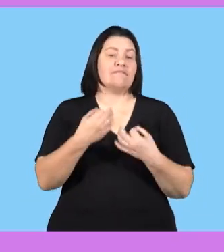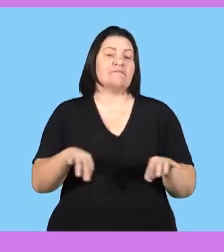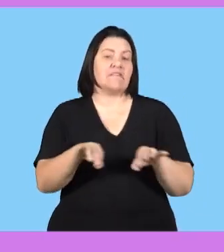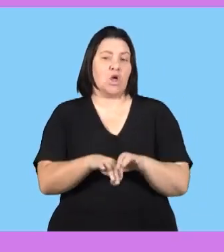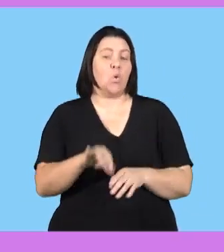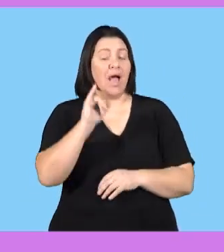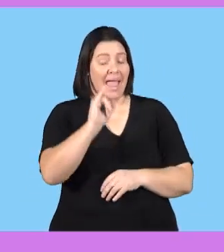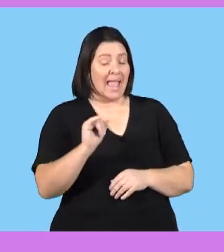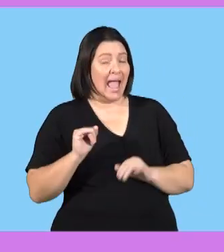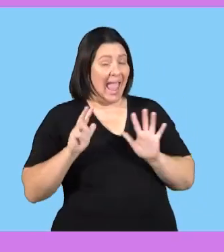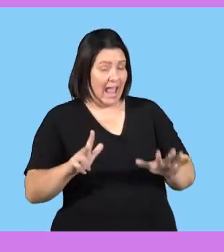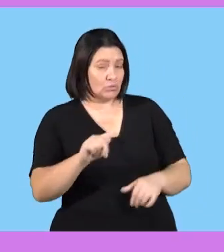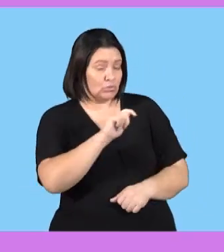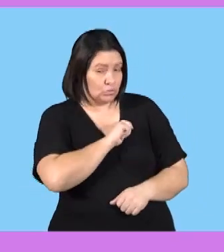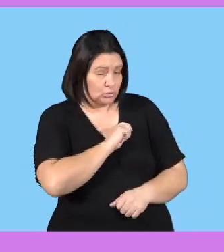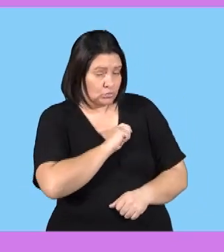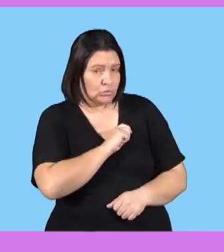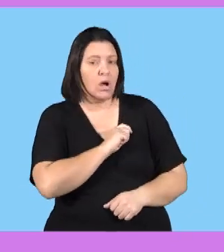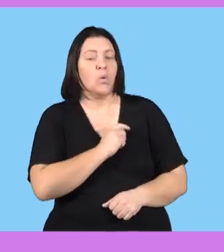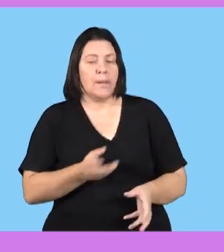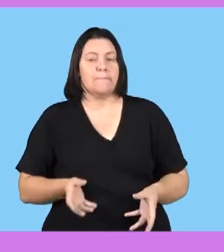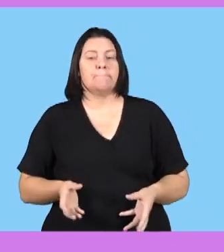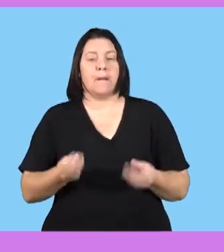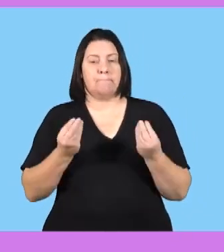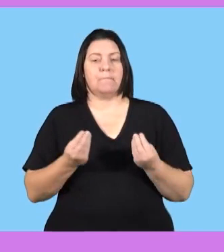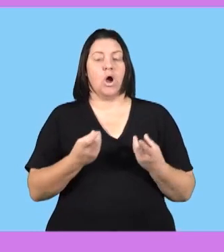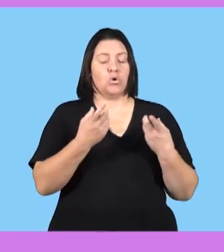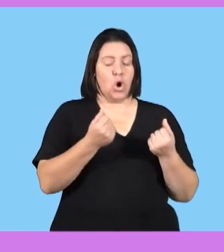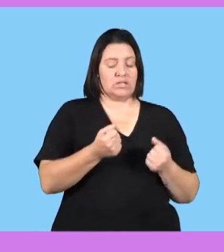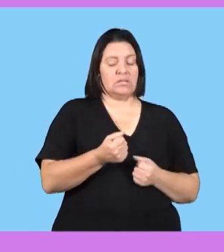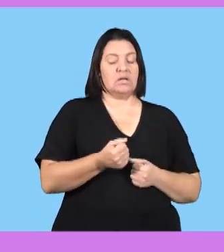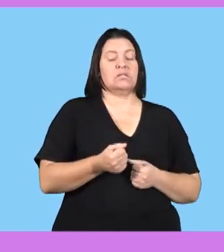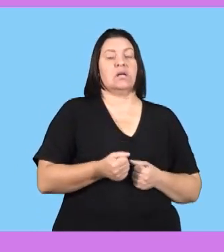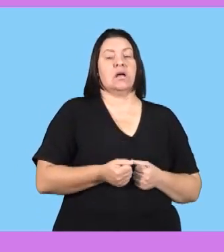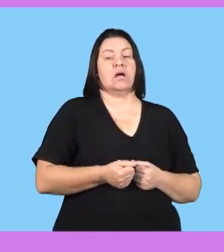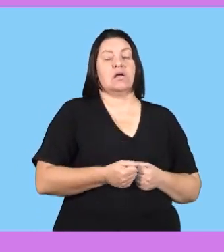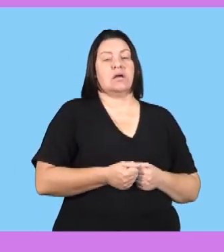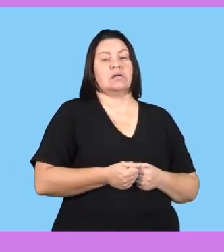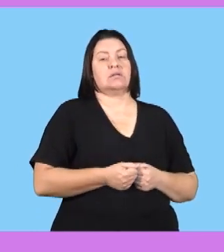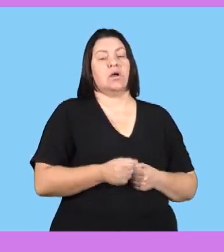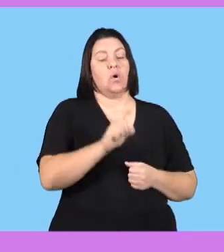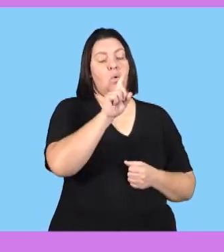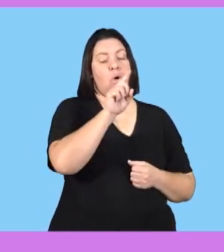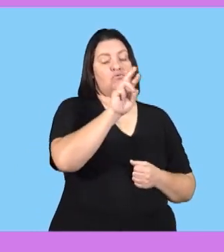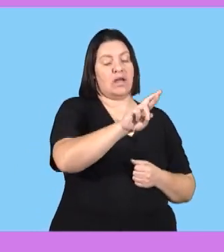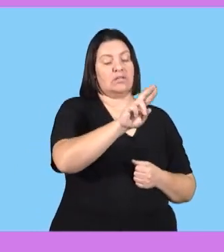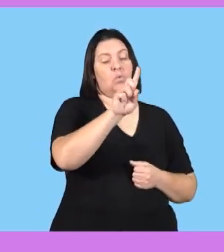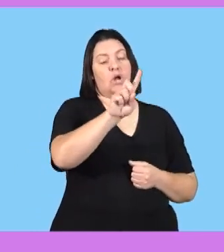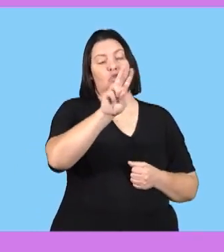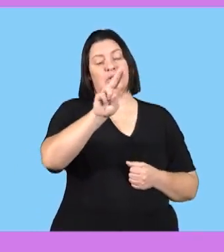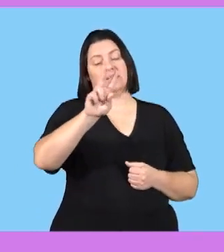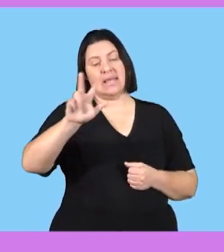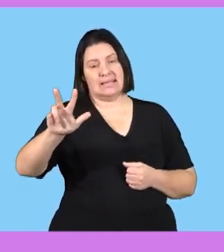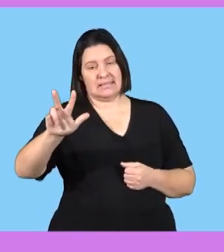show that the value of I is 8, we simply take the cost which is given under I, which is